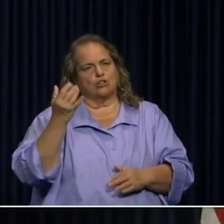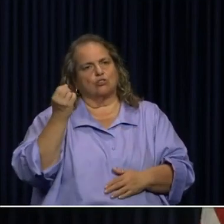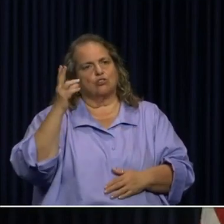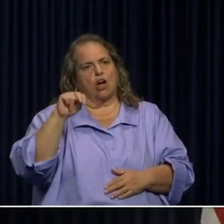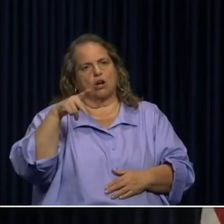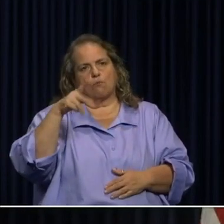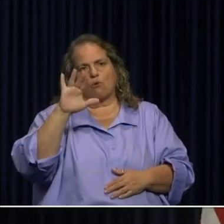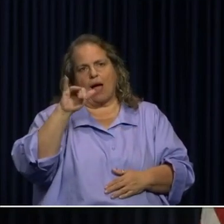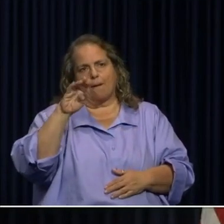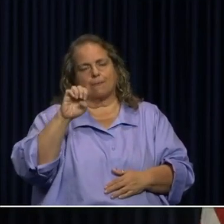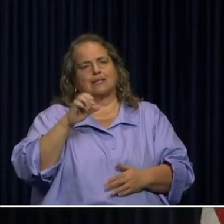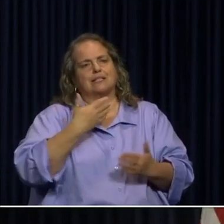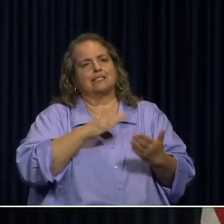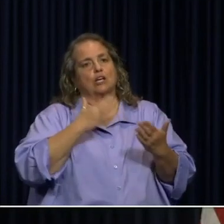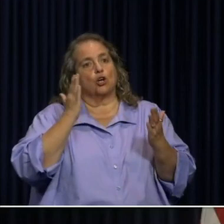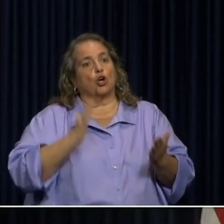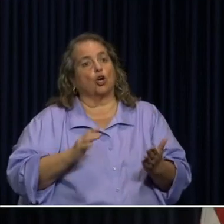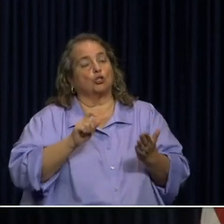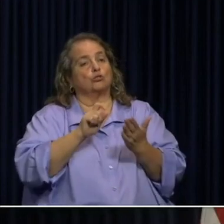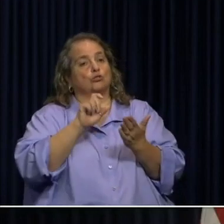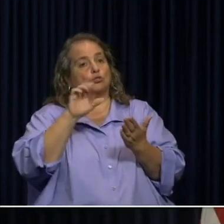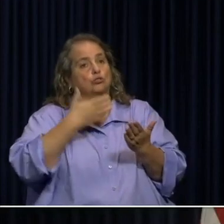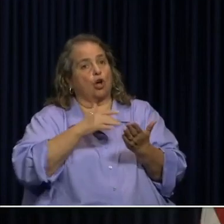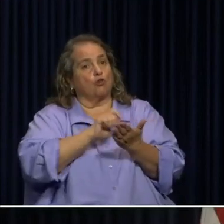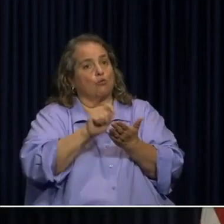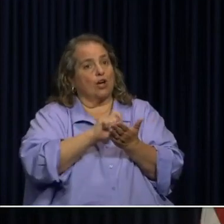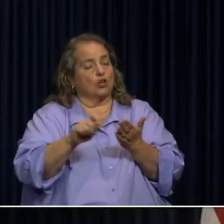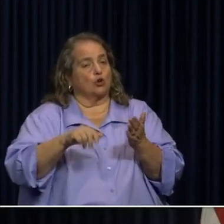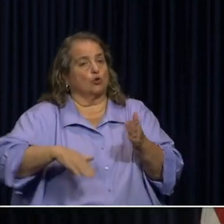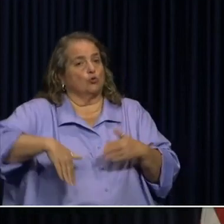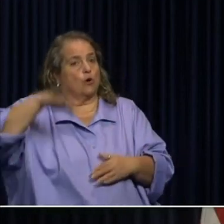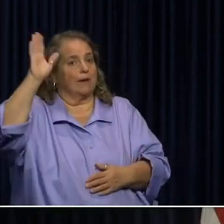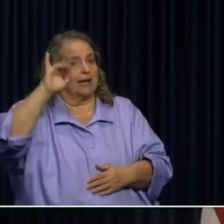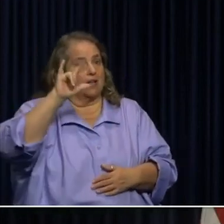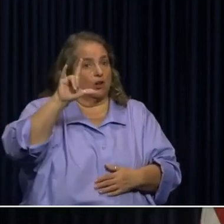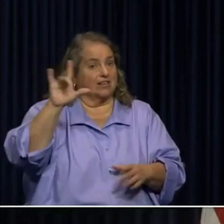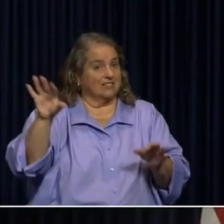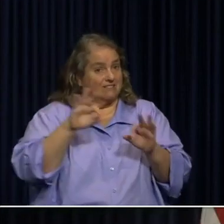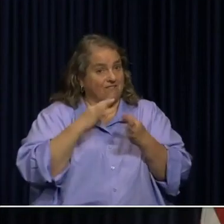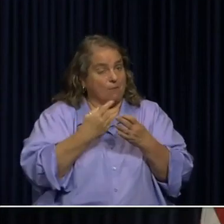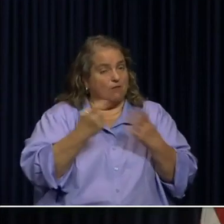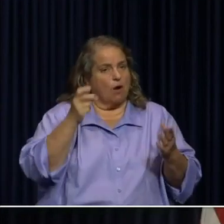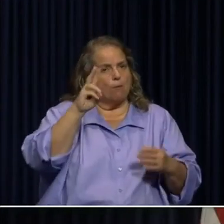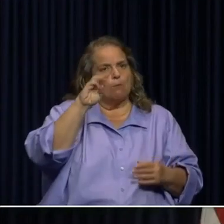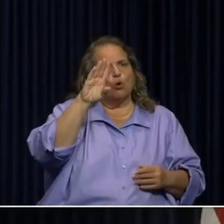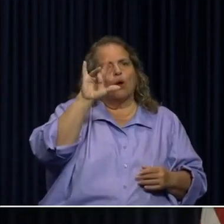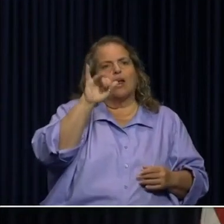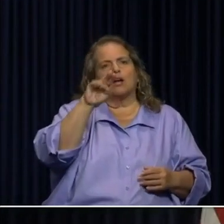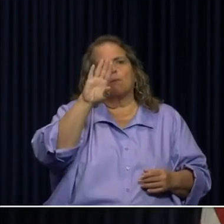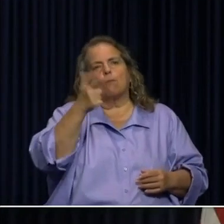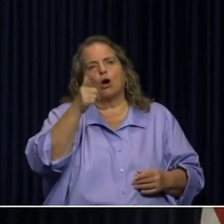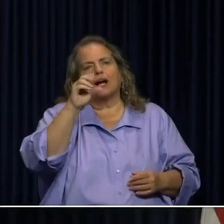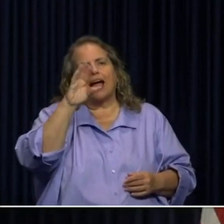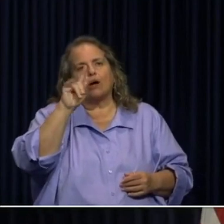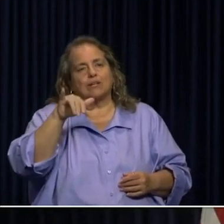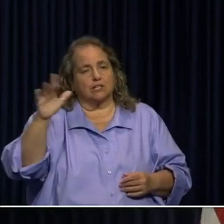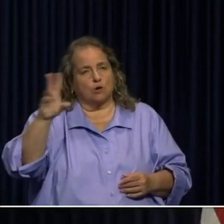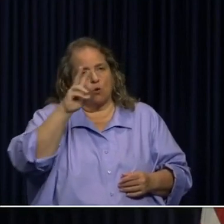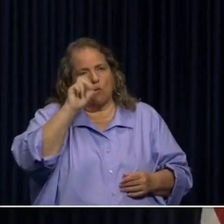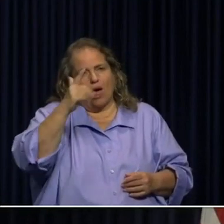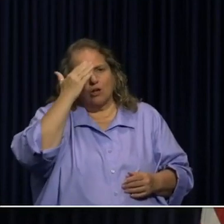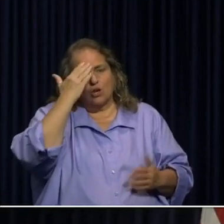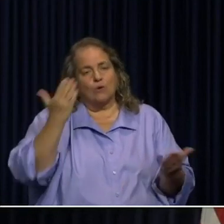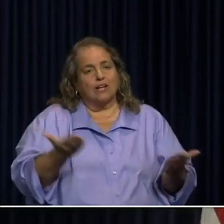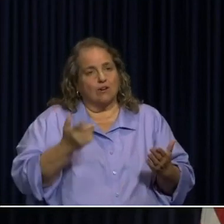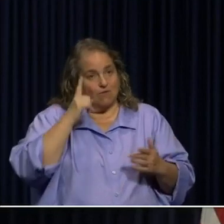was a singer-songwriter who grew up in Illinois, but his family was from Muhlenberg County. He is well known here for that